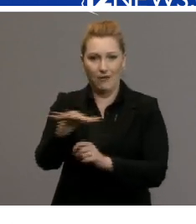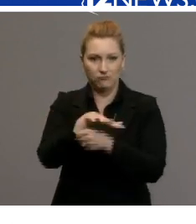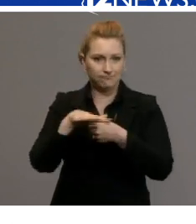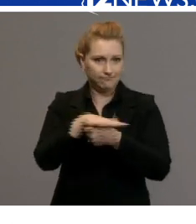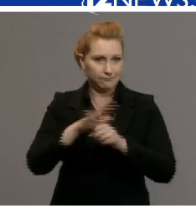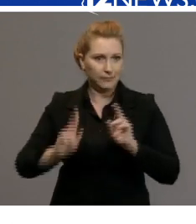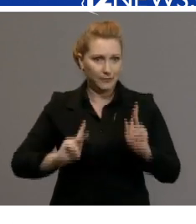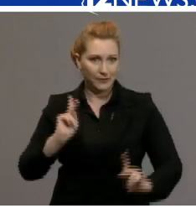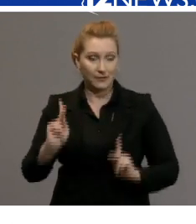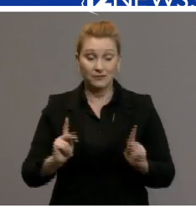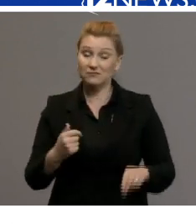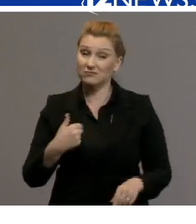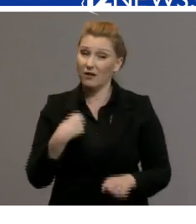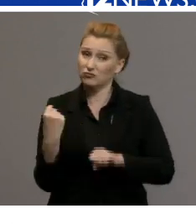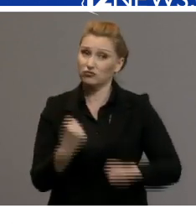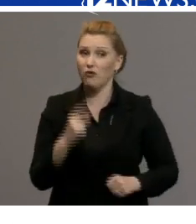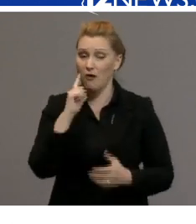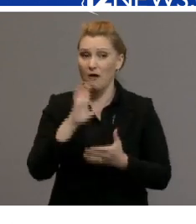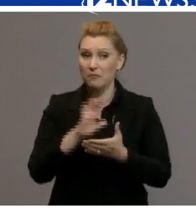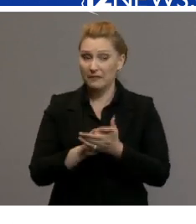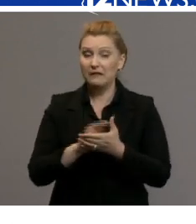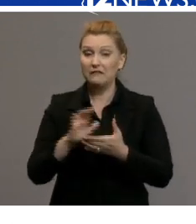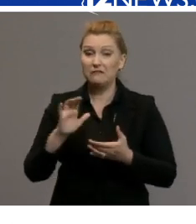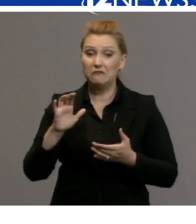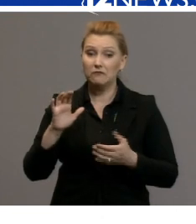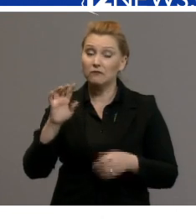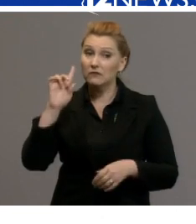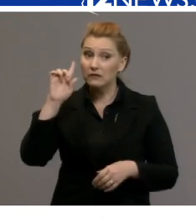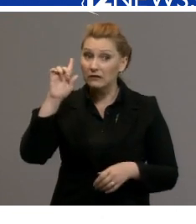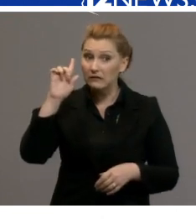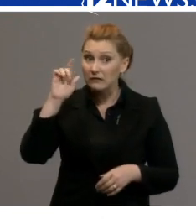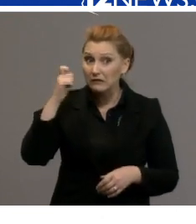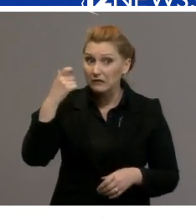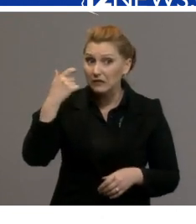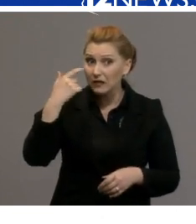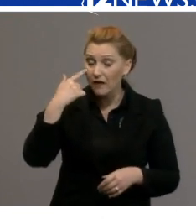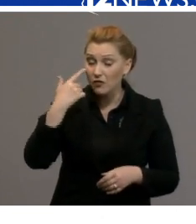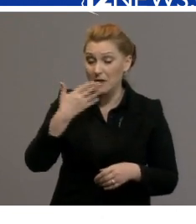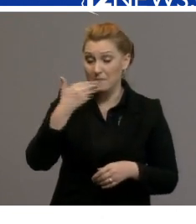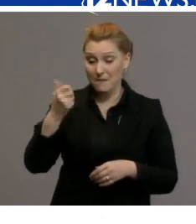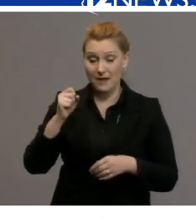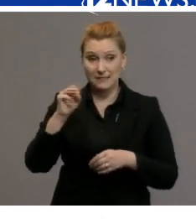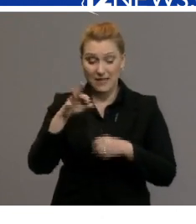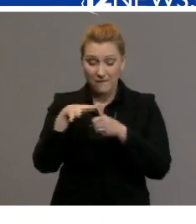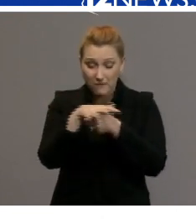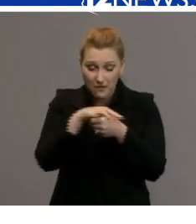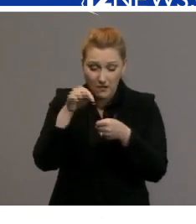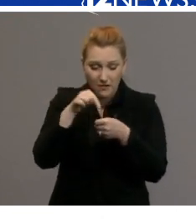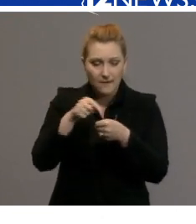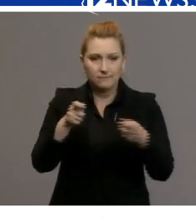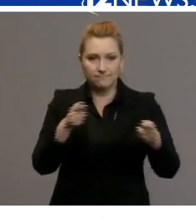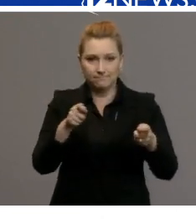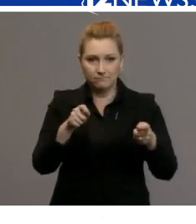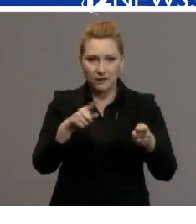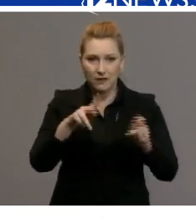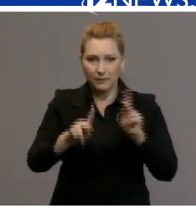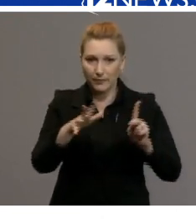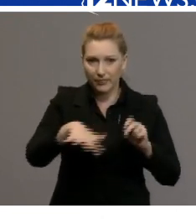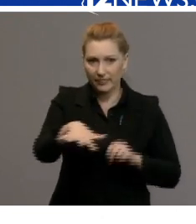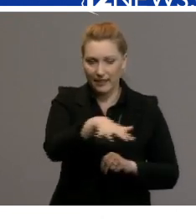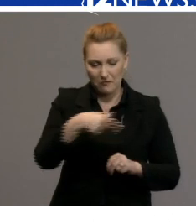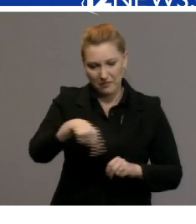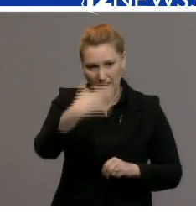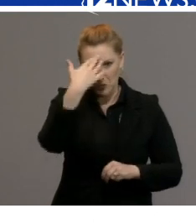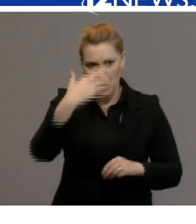the government that governs best is the government that's closest to the citizens, and we've got half the dollars in